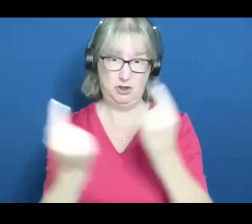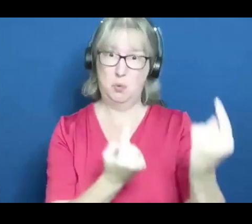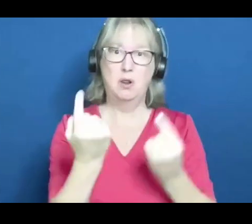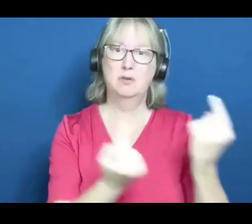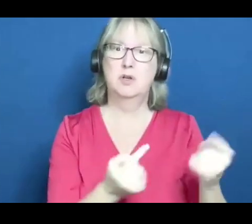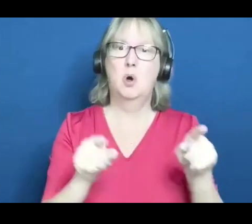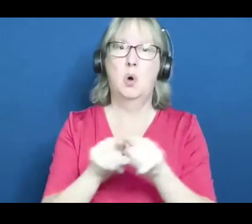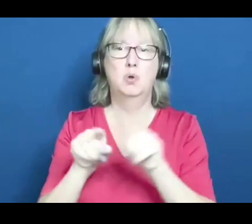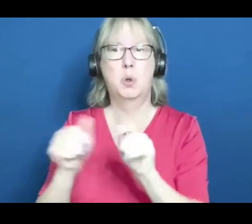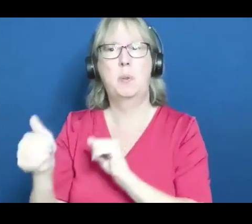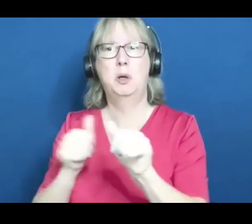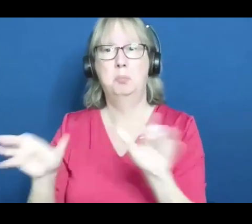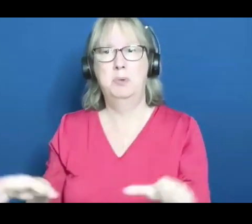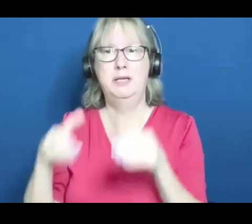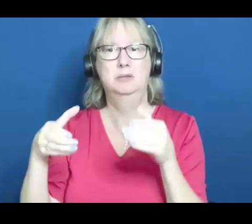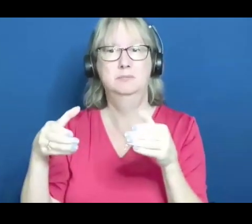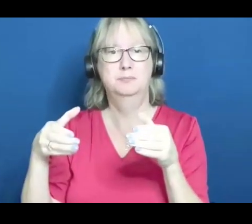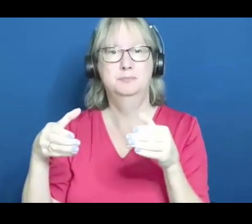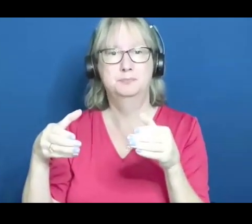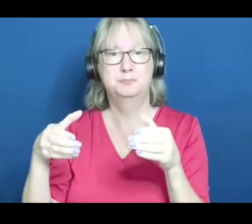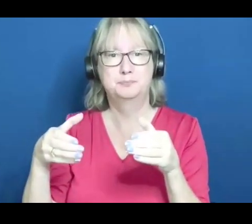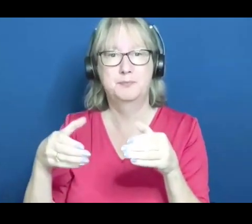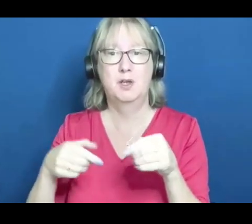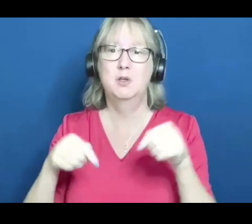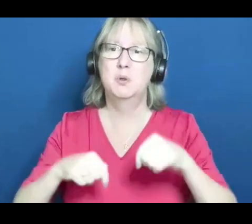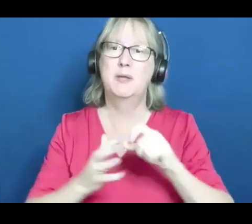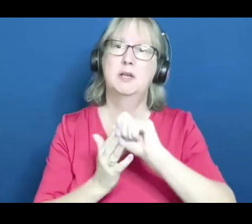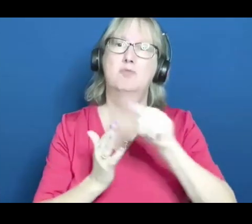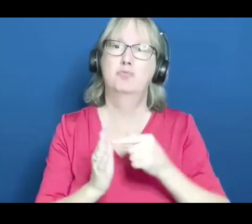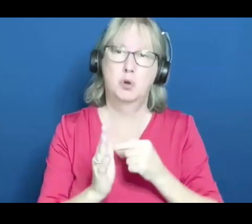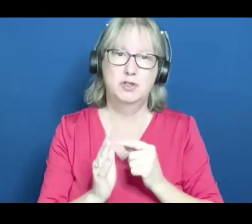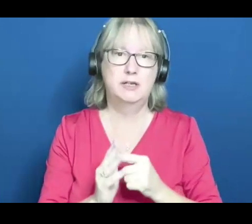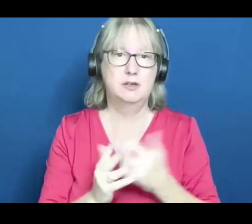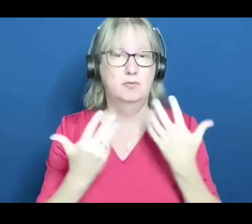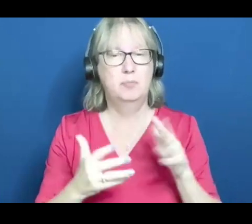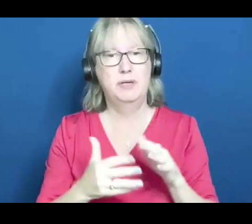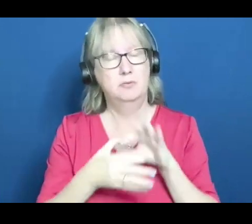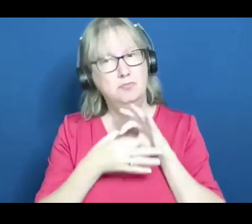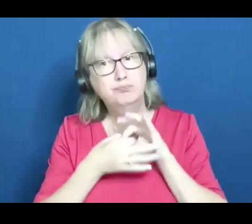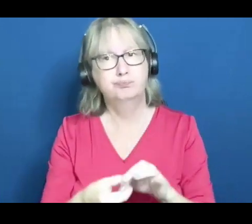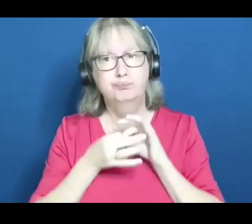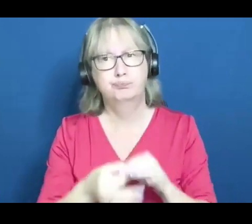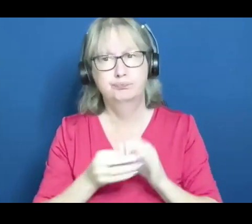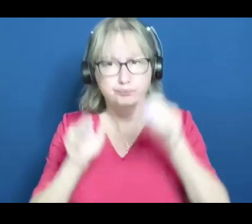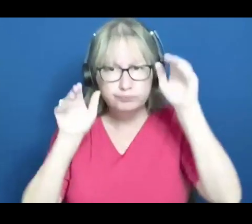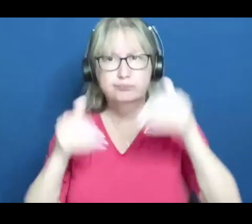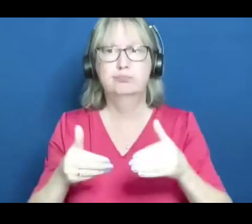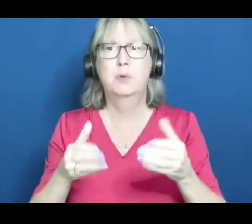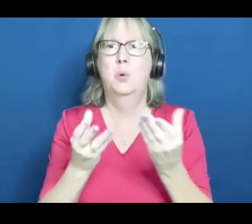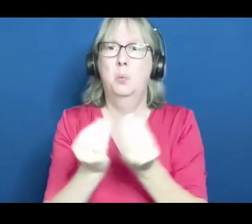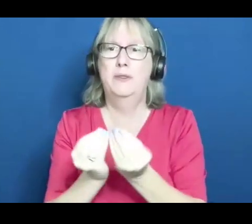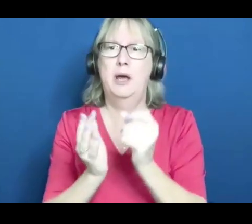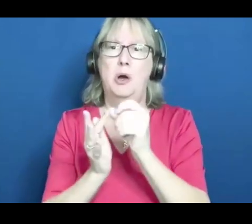of organisations as well. And this particular project is something that we've worked exclusively with